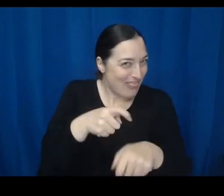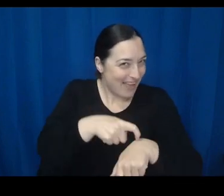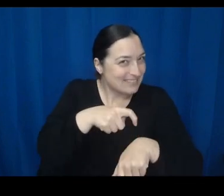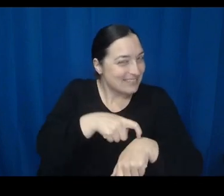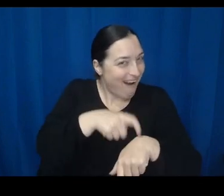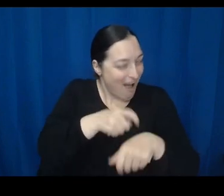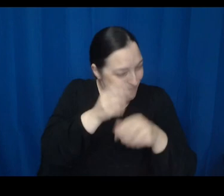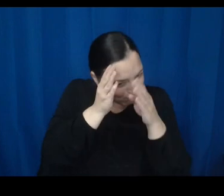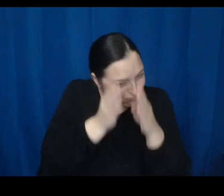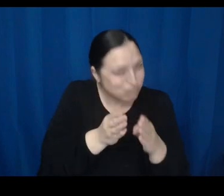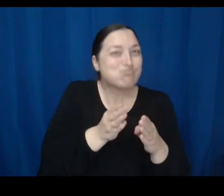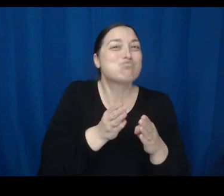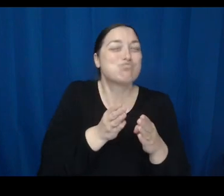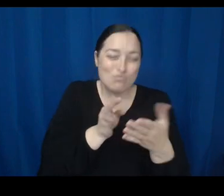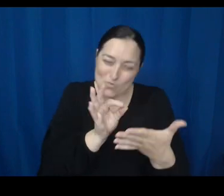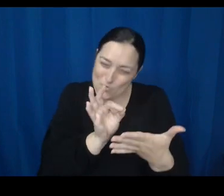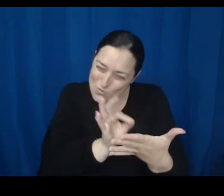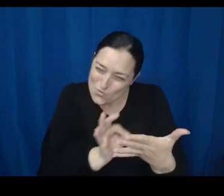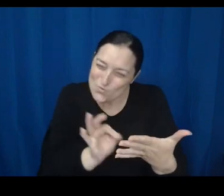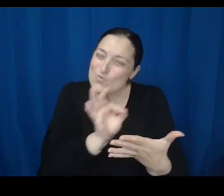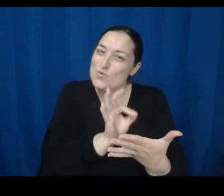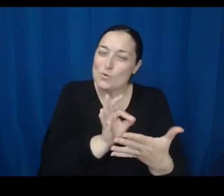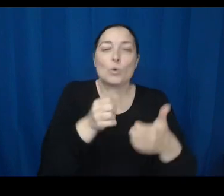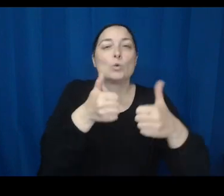that foundation there. Right.